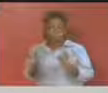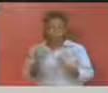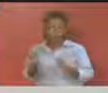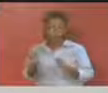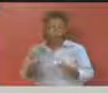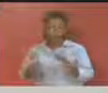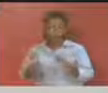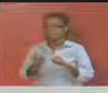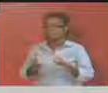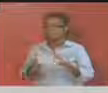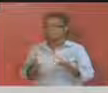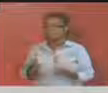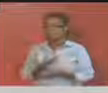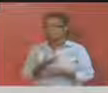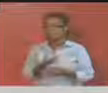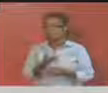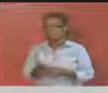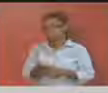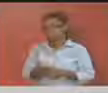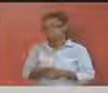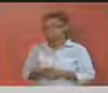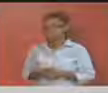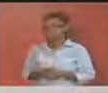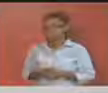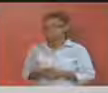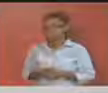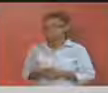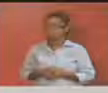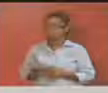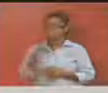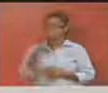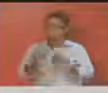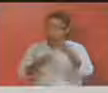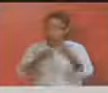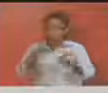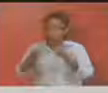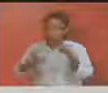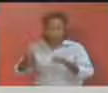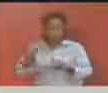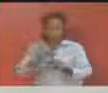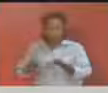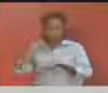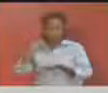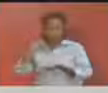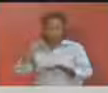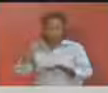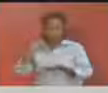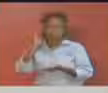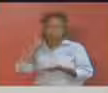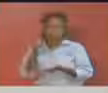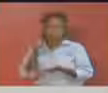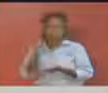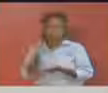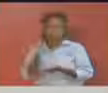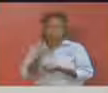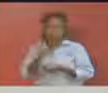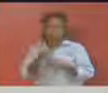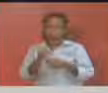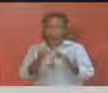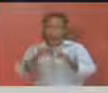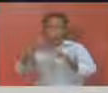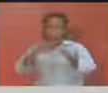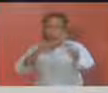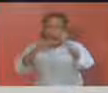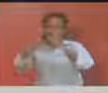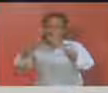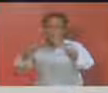year that we were going to build a chiller in Couva. I am happy to report I paid a